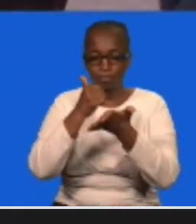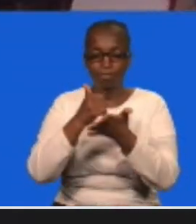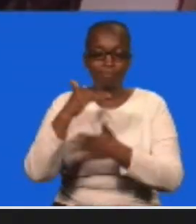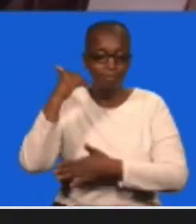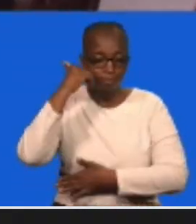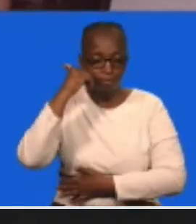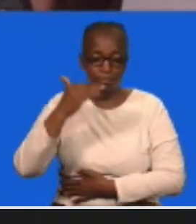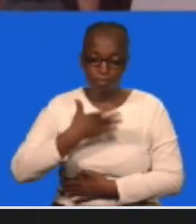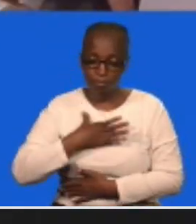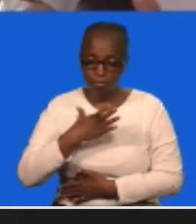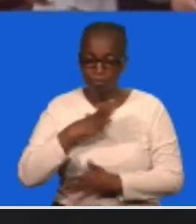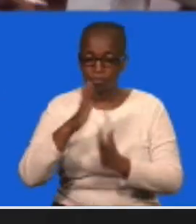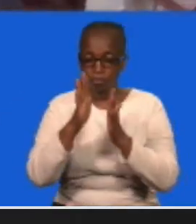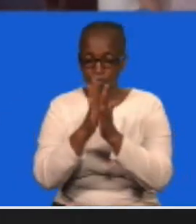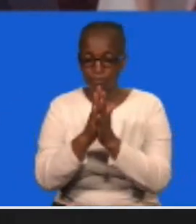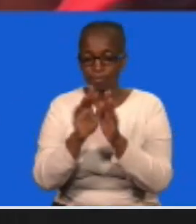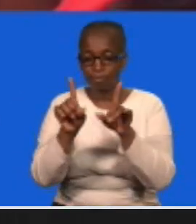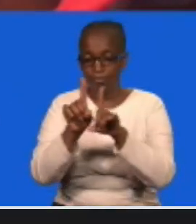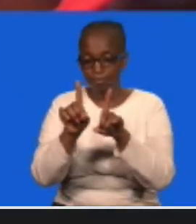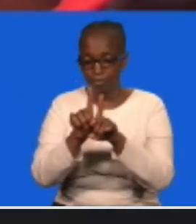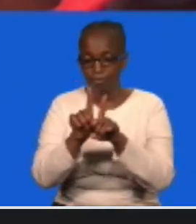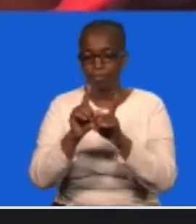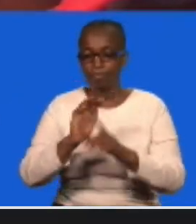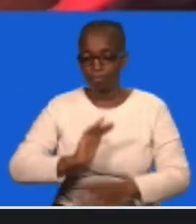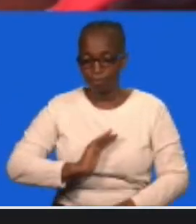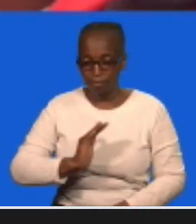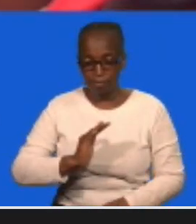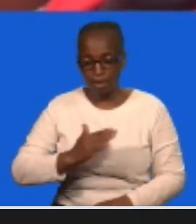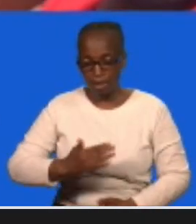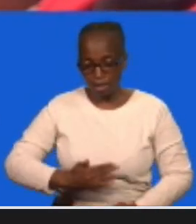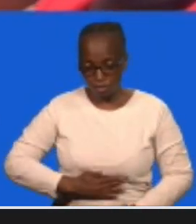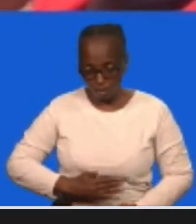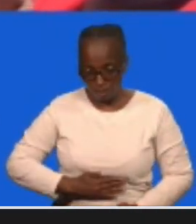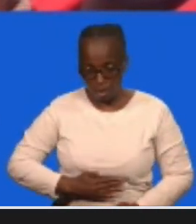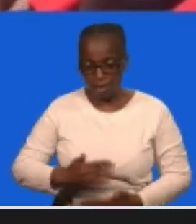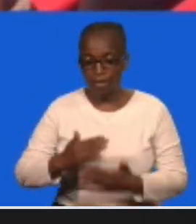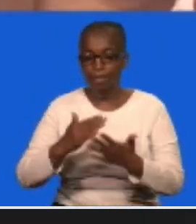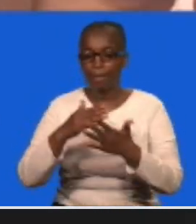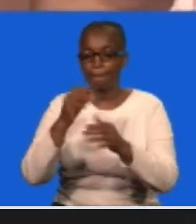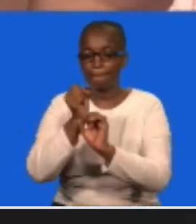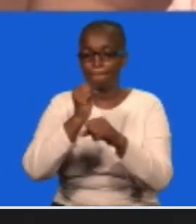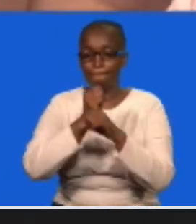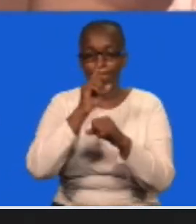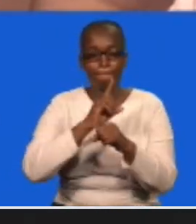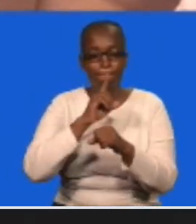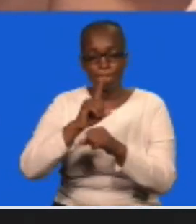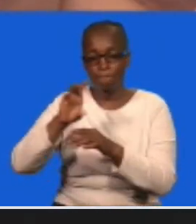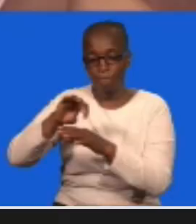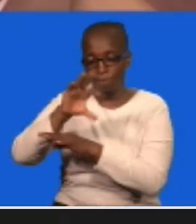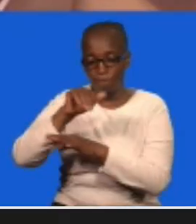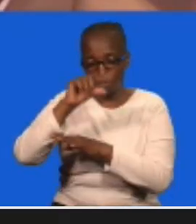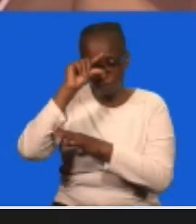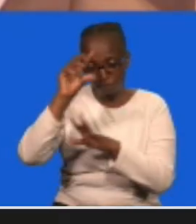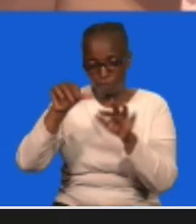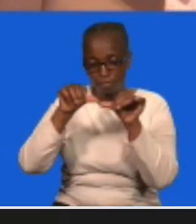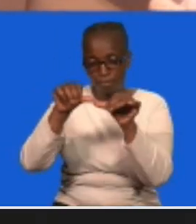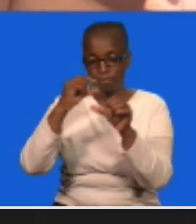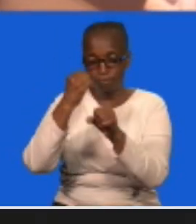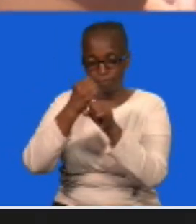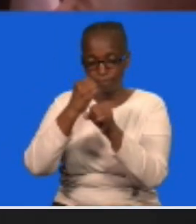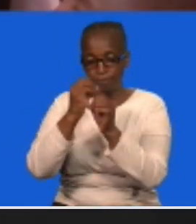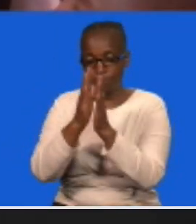mashine hii itawasaidia wagonjwa walio na viungo kama vile figo, utumbo kati ya vingine, akihakikisha kuwa serikali ya kaunti